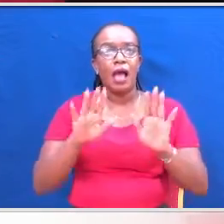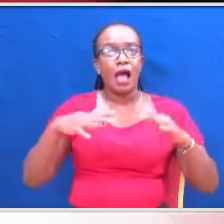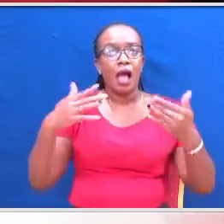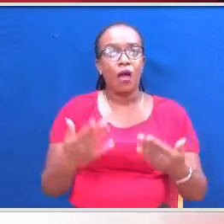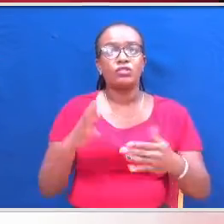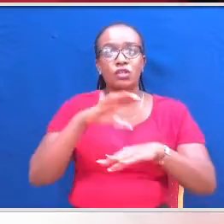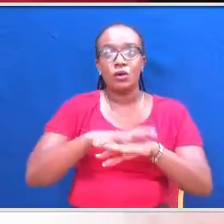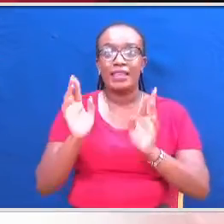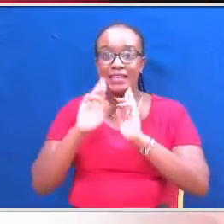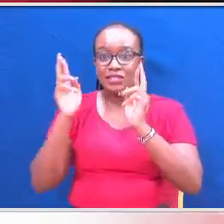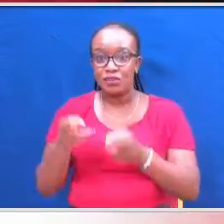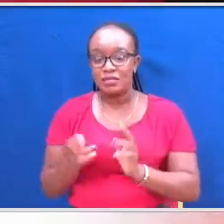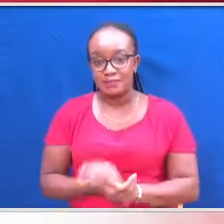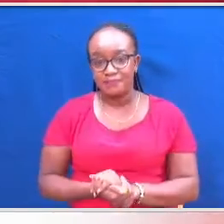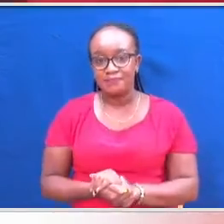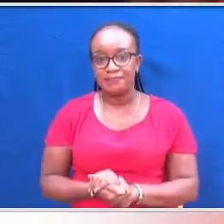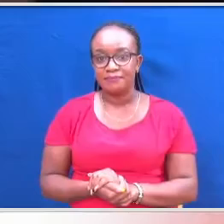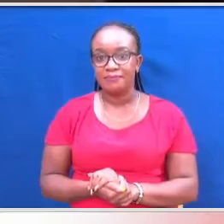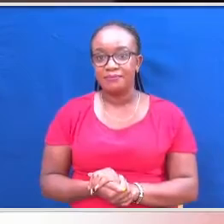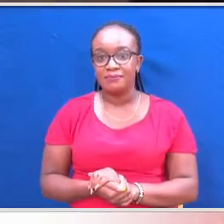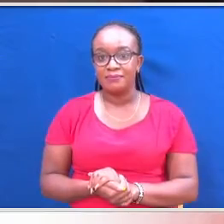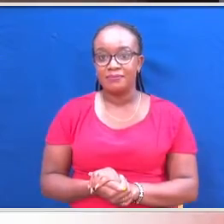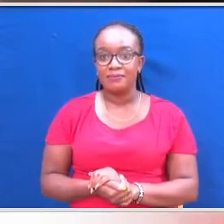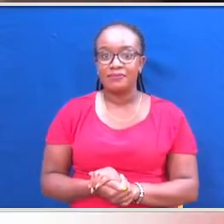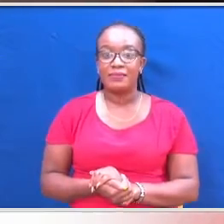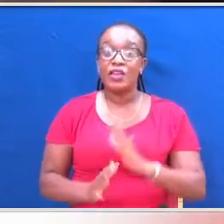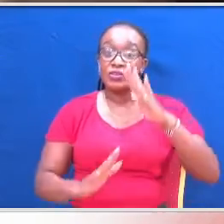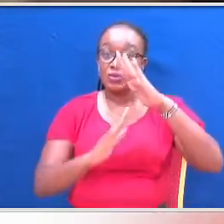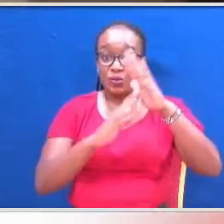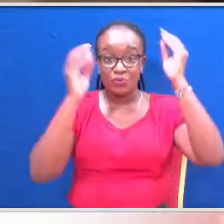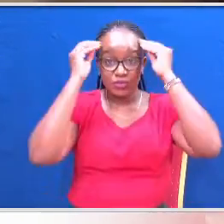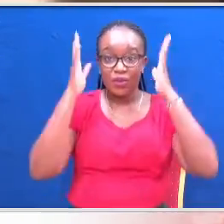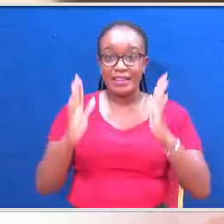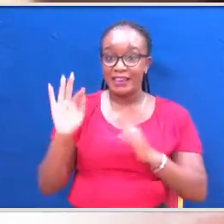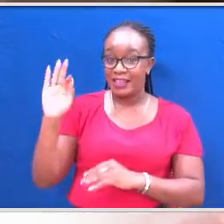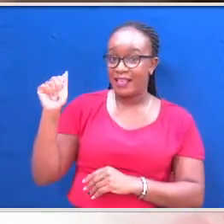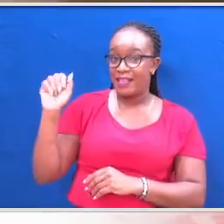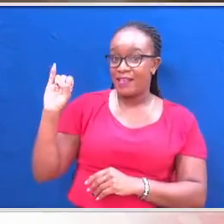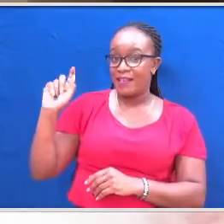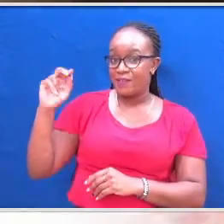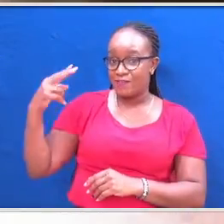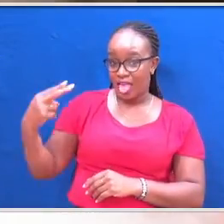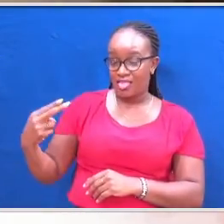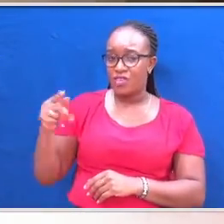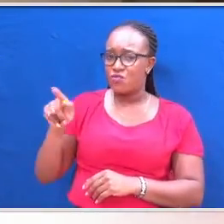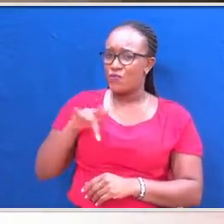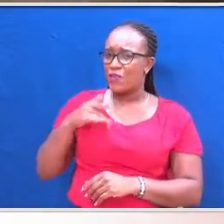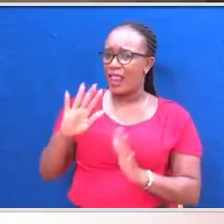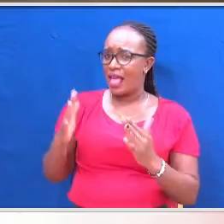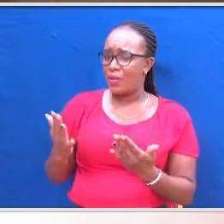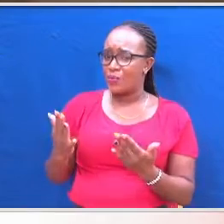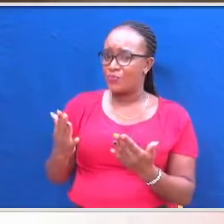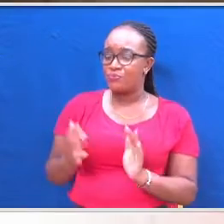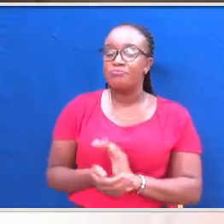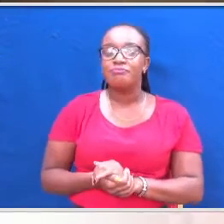the results. Faith Mumo, top student at KCP 2020. How does this feel?